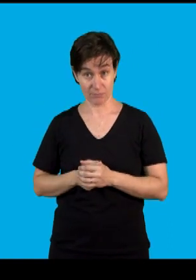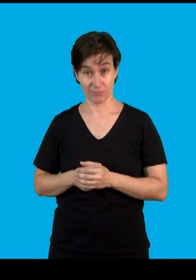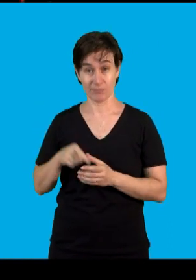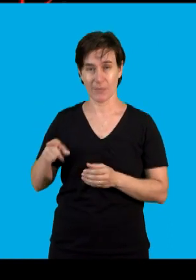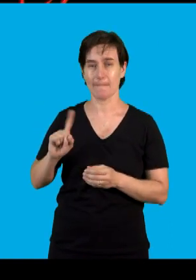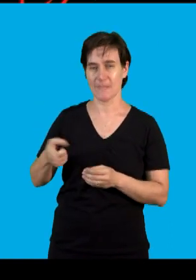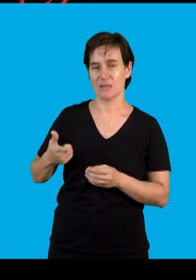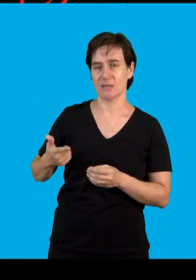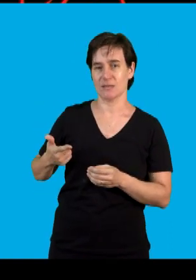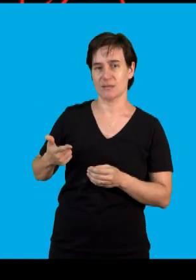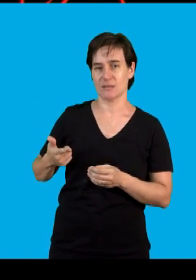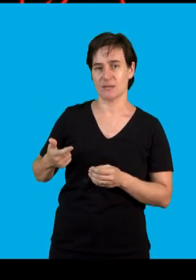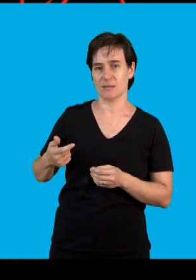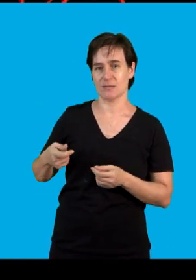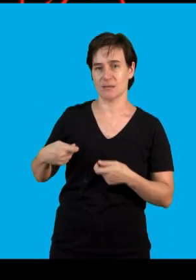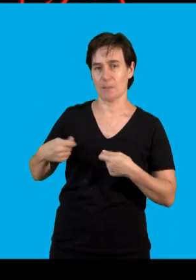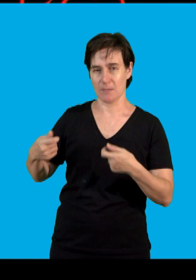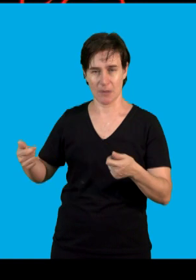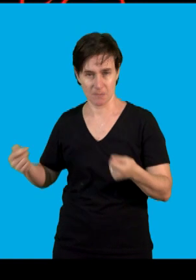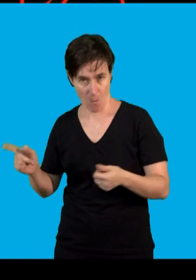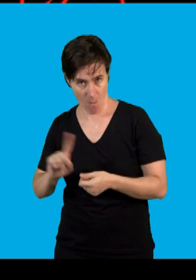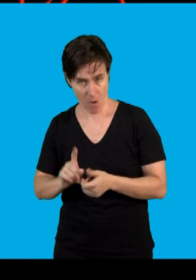and expenses.